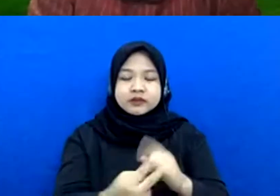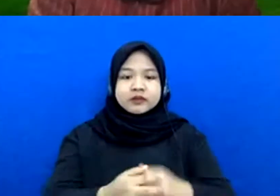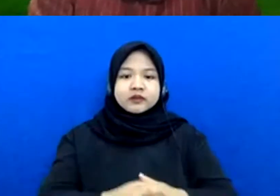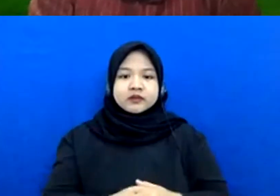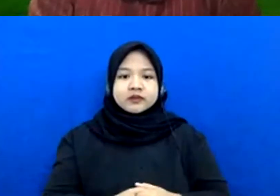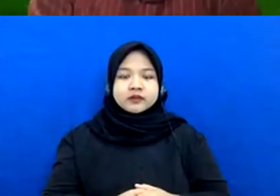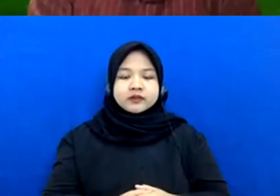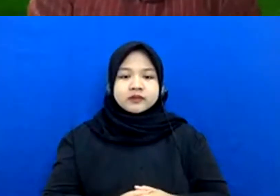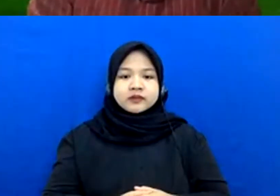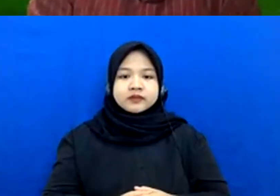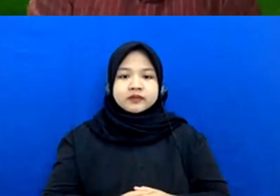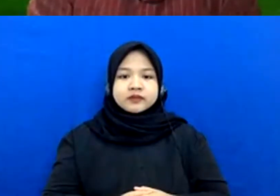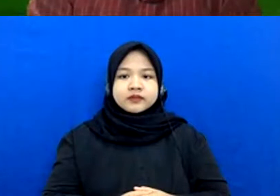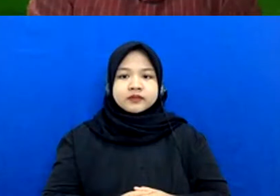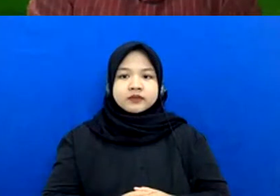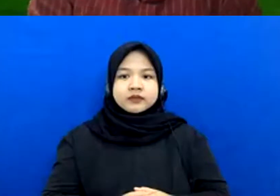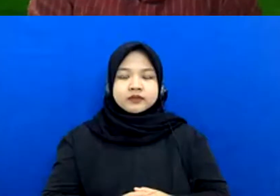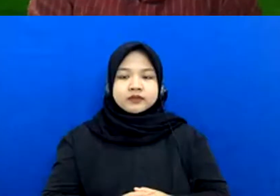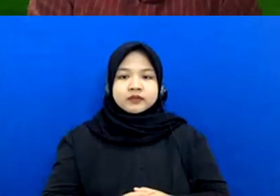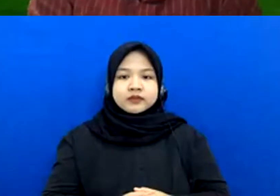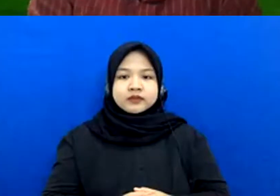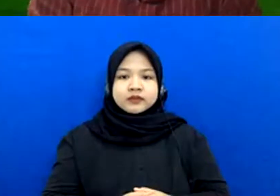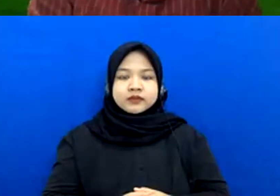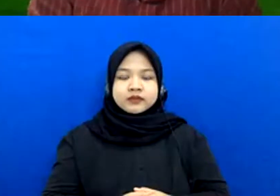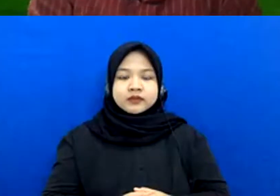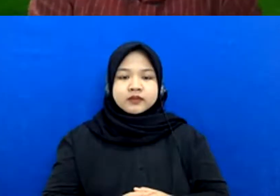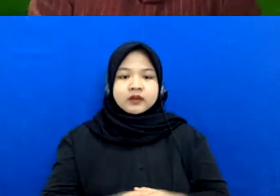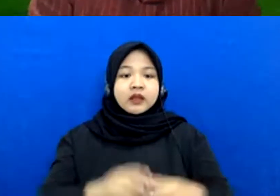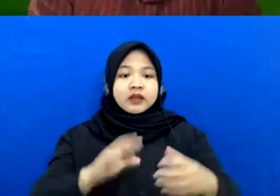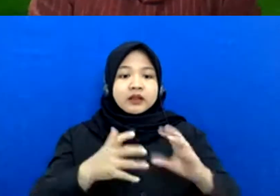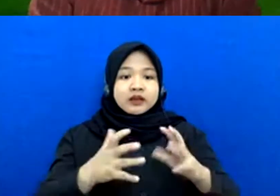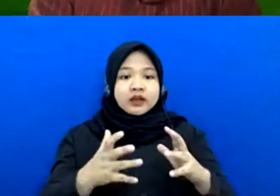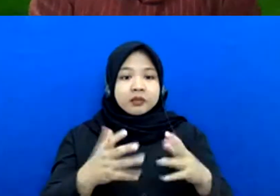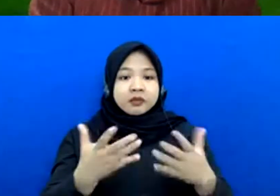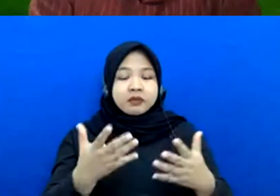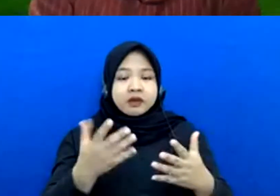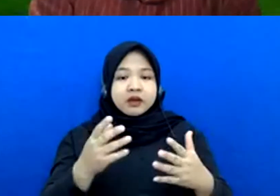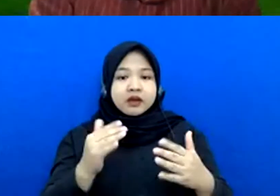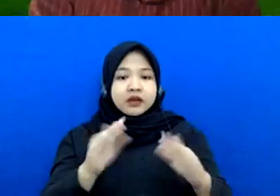What's the do you know what the technical adequacy of the measure is?